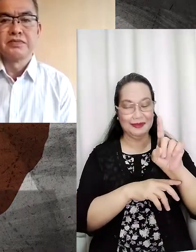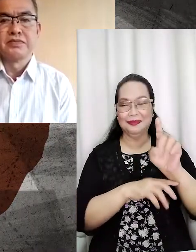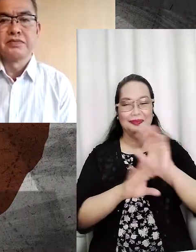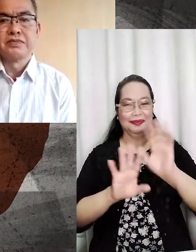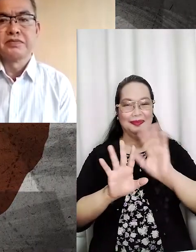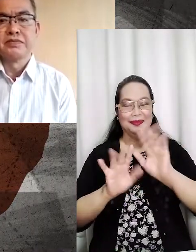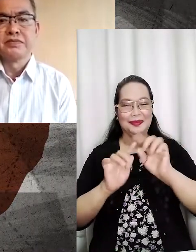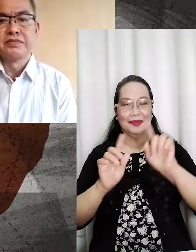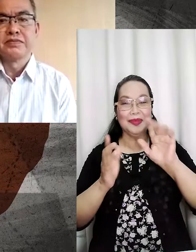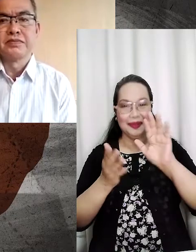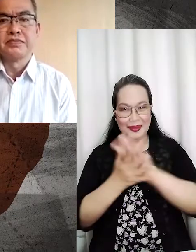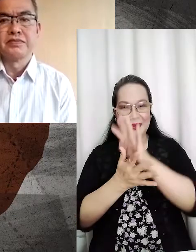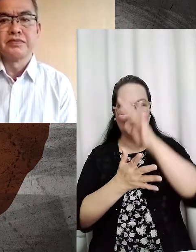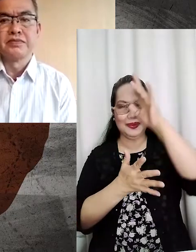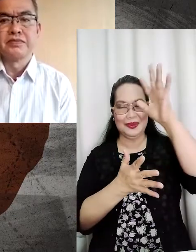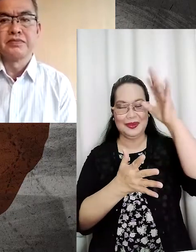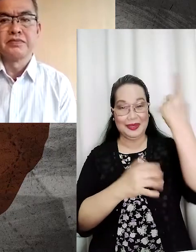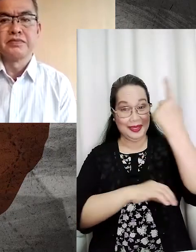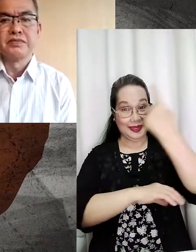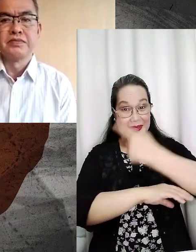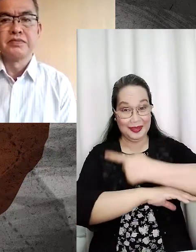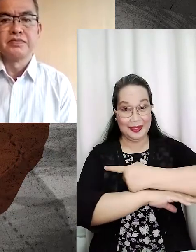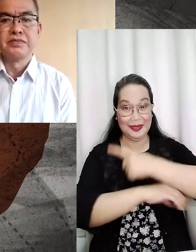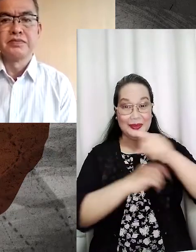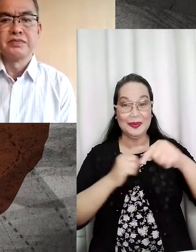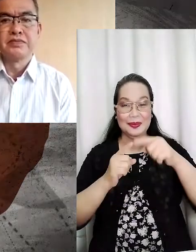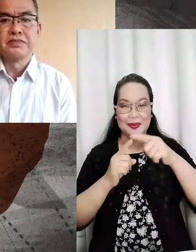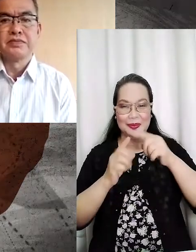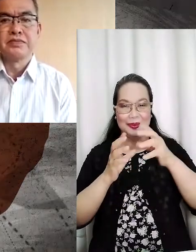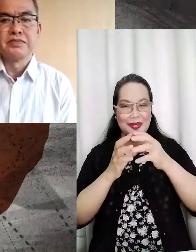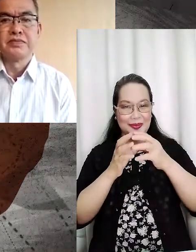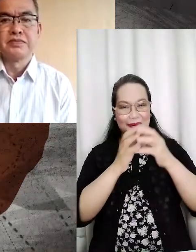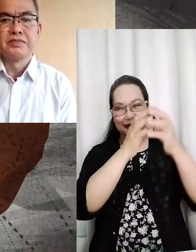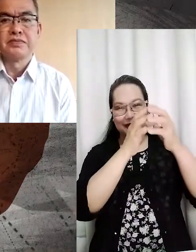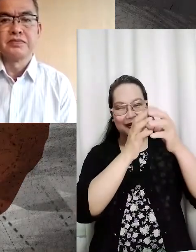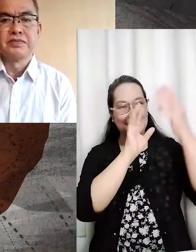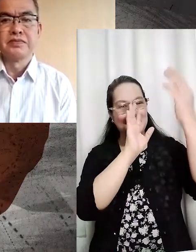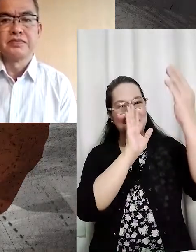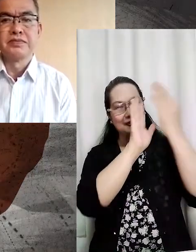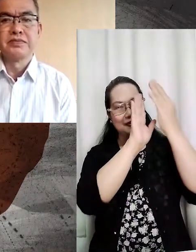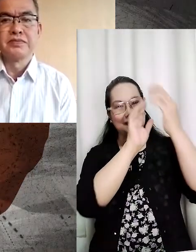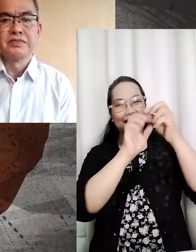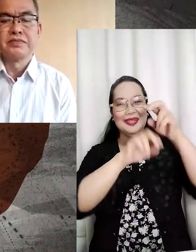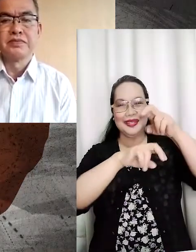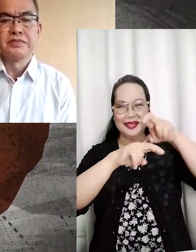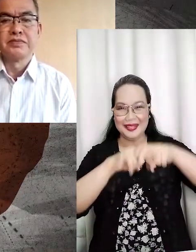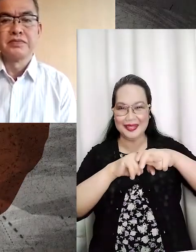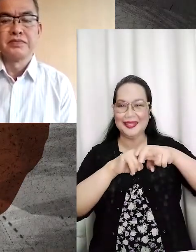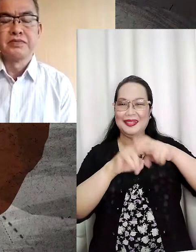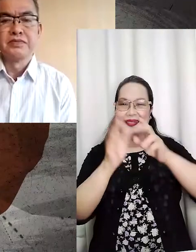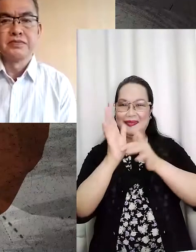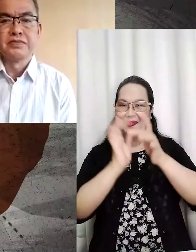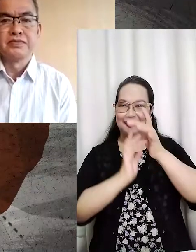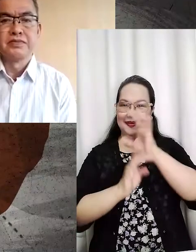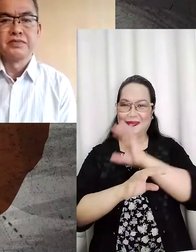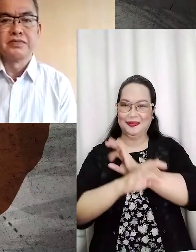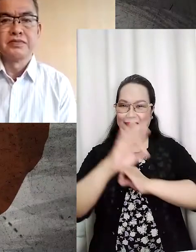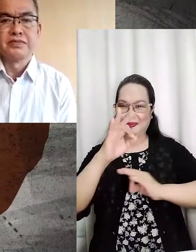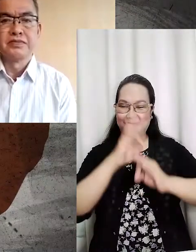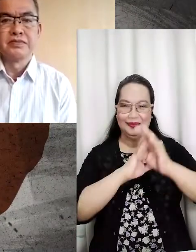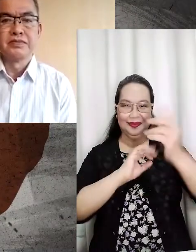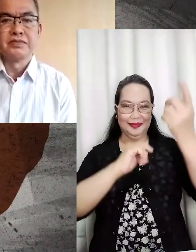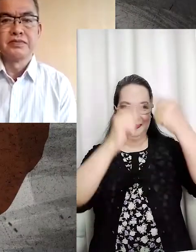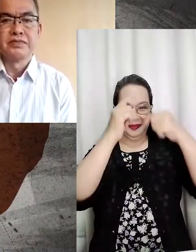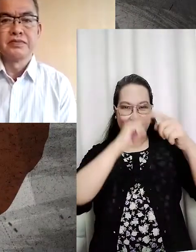more gloriously on that day when we are going to sit at the feet of Jesus when He comes